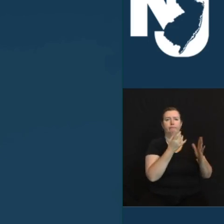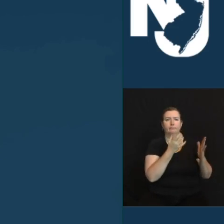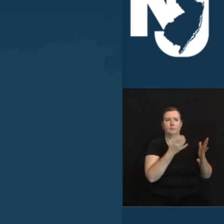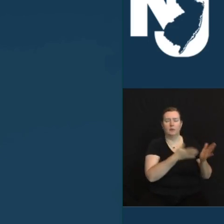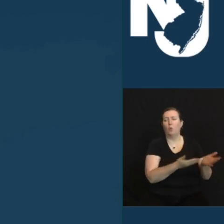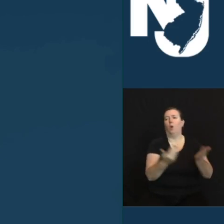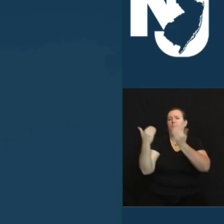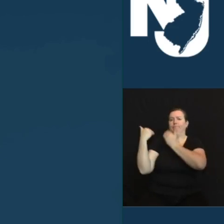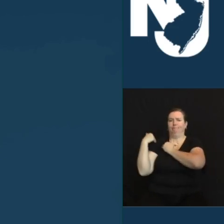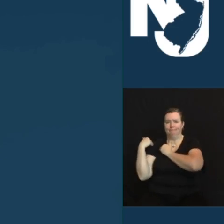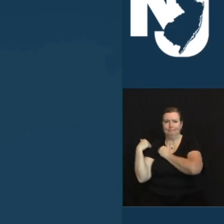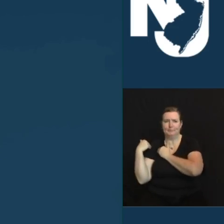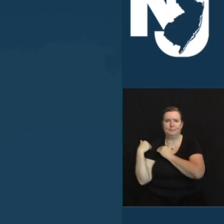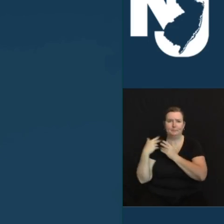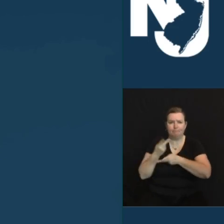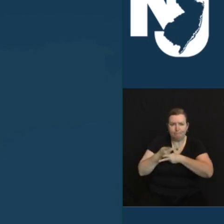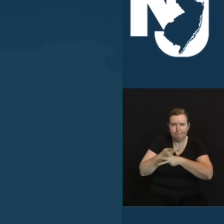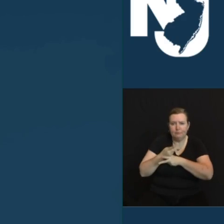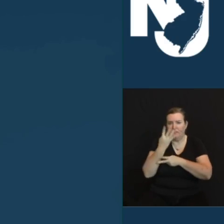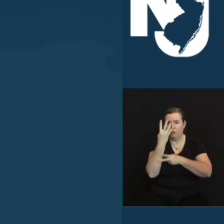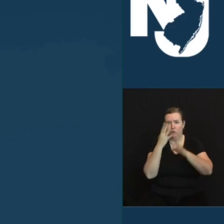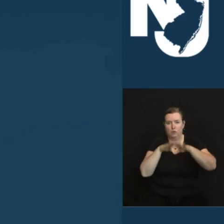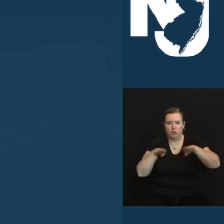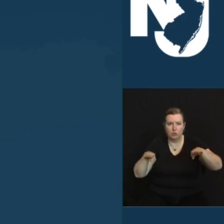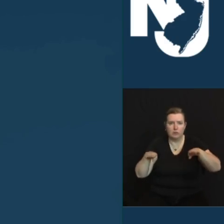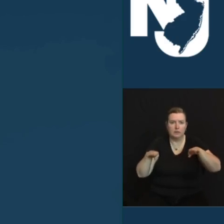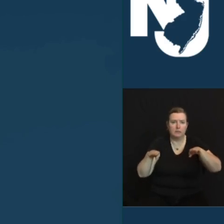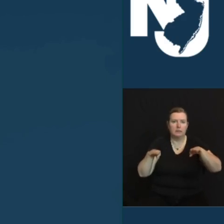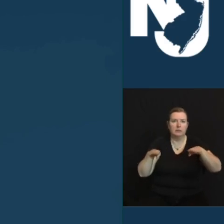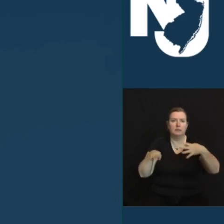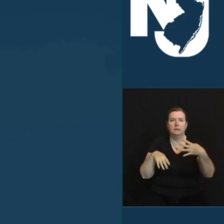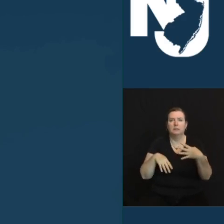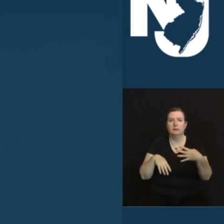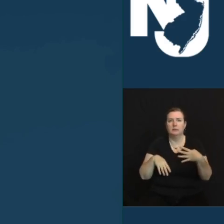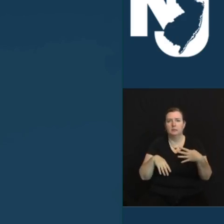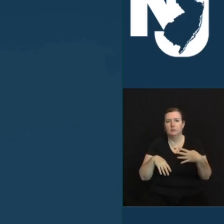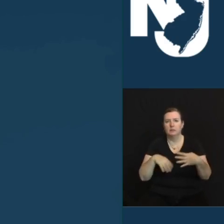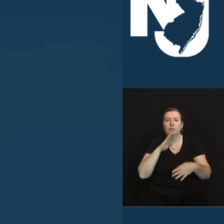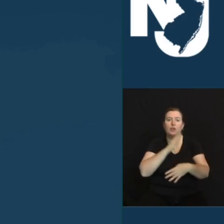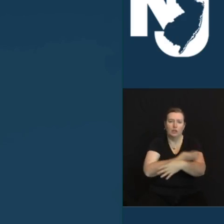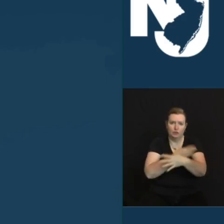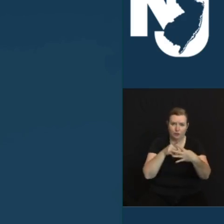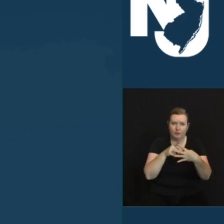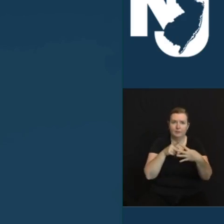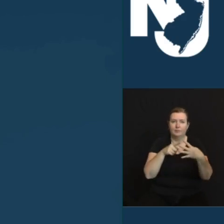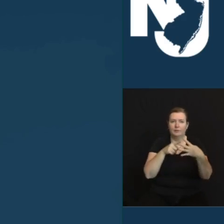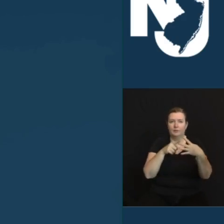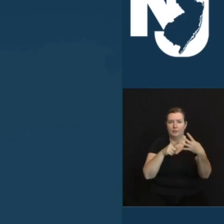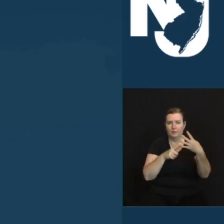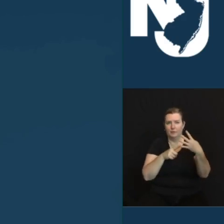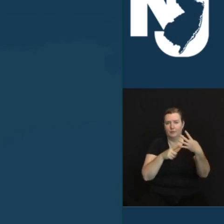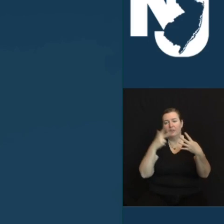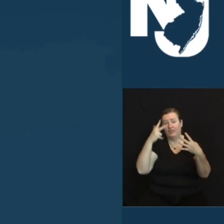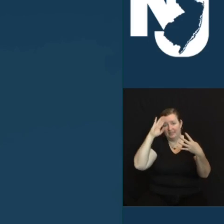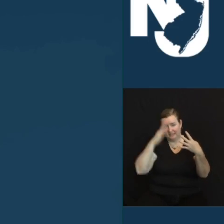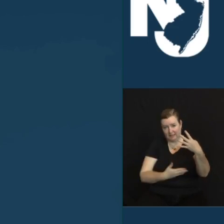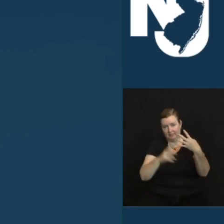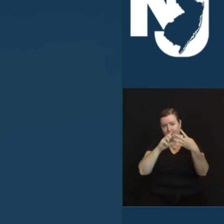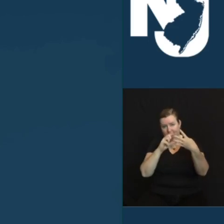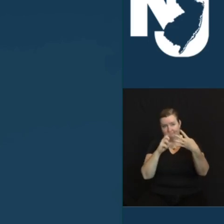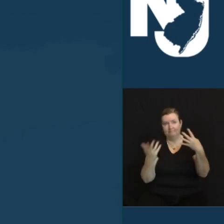anchor to the 4 children he and Margot had together, daughter Beatrice and sons Angel, Raymond, and Juan, and